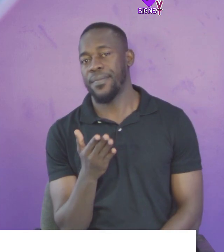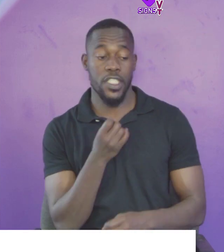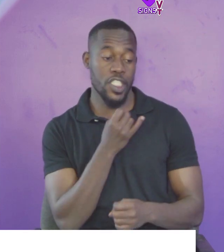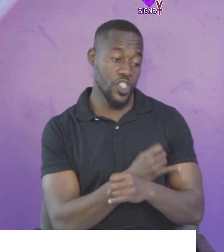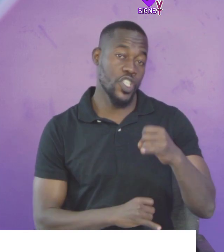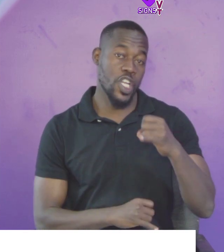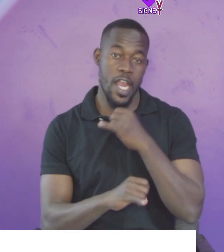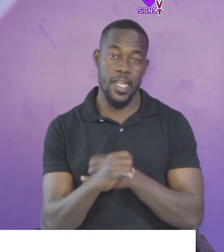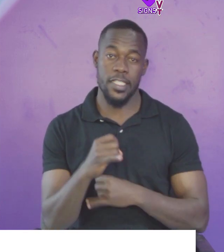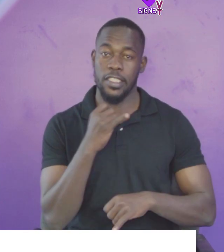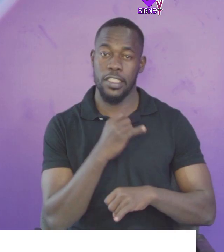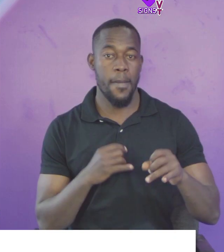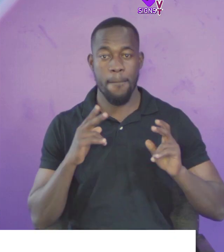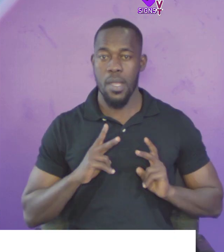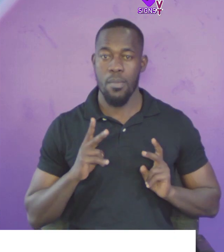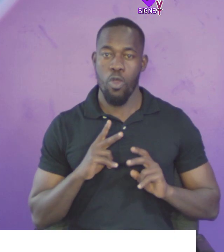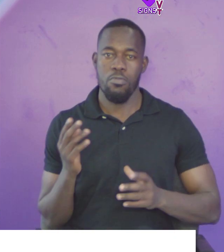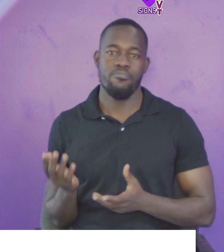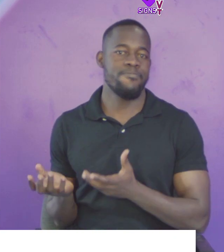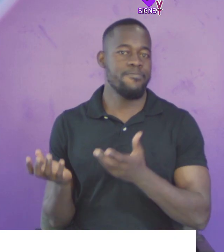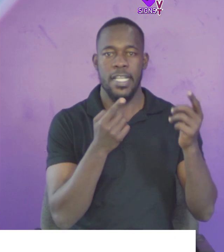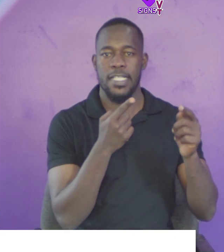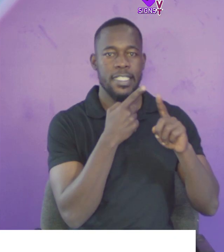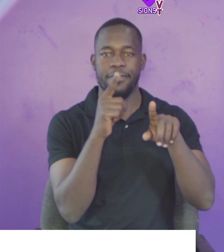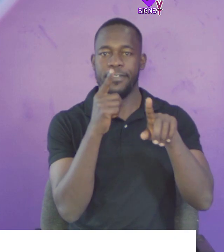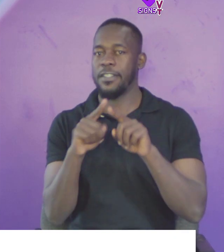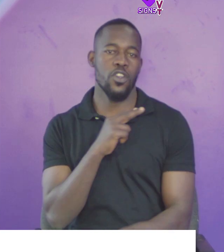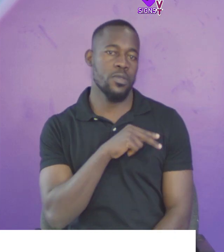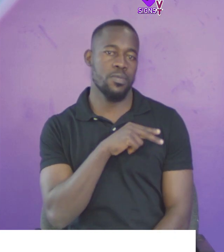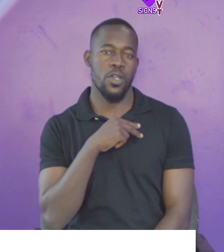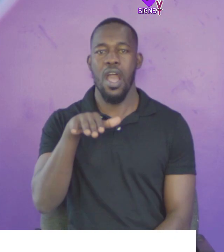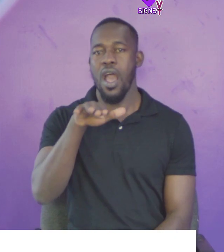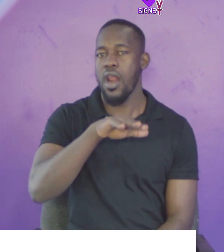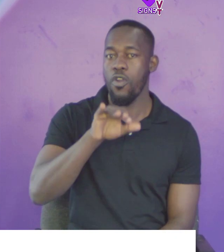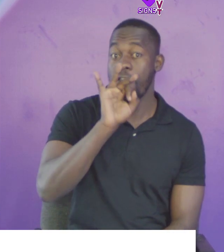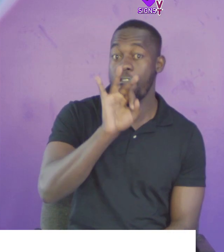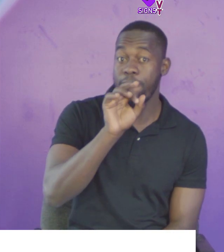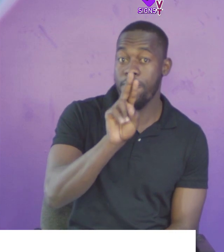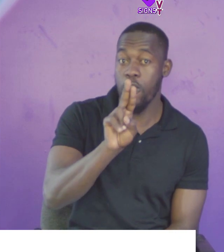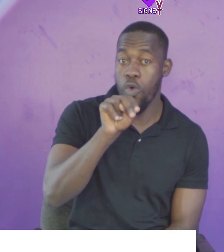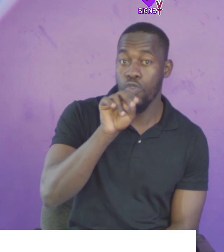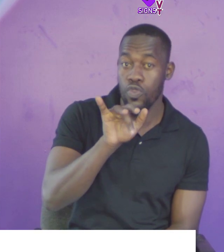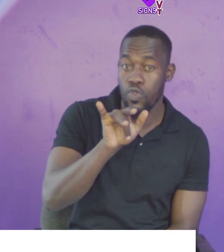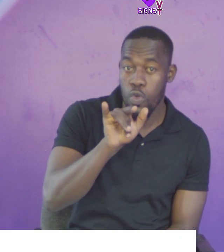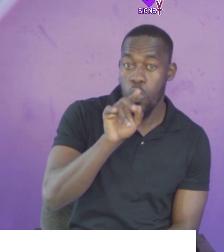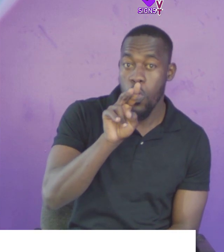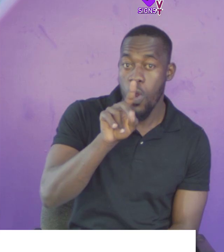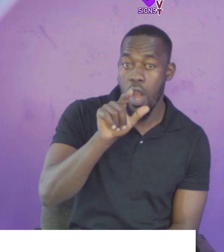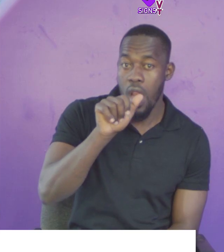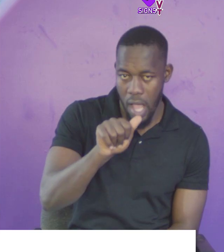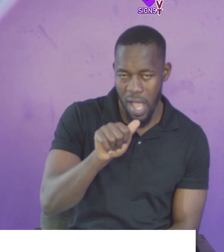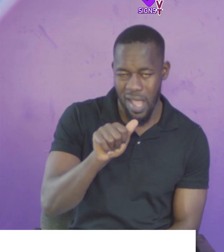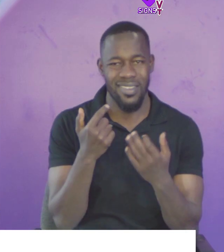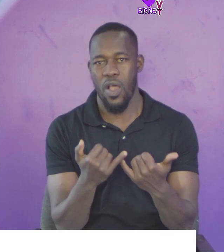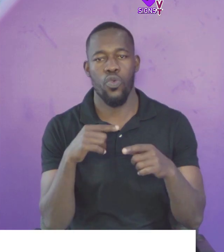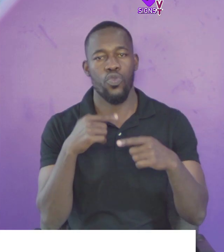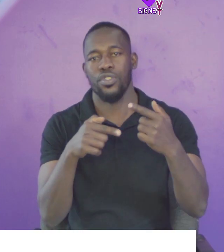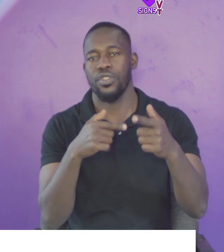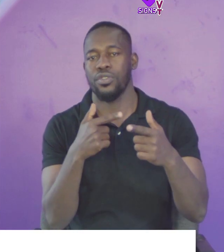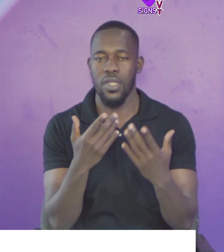were taken to different hospitals across Funyula and Busia, where they are receiving